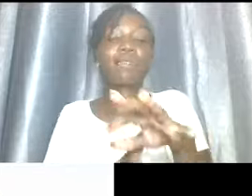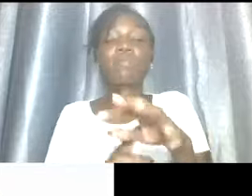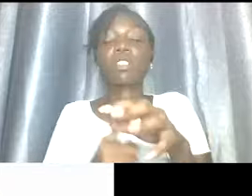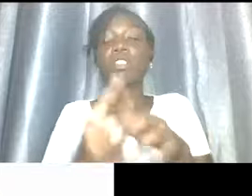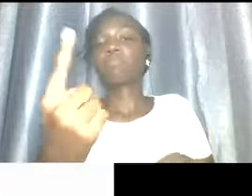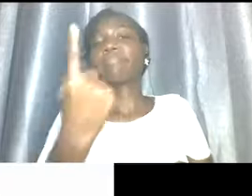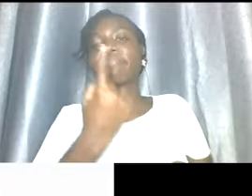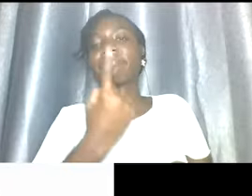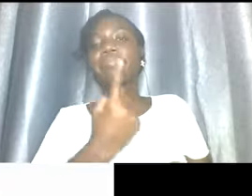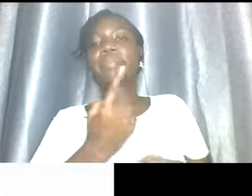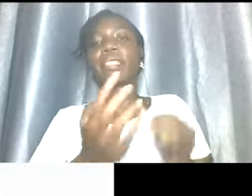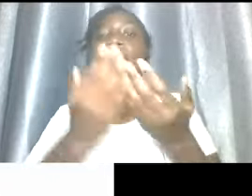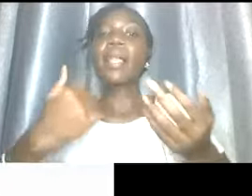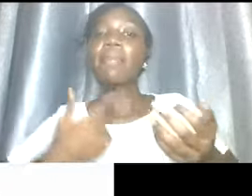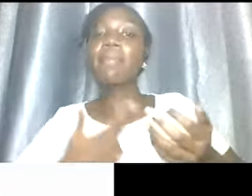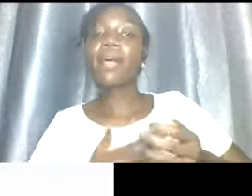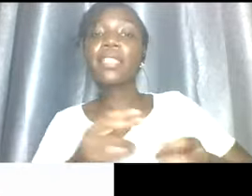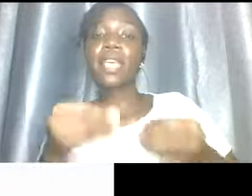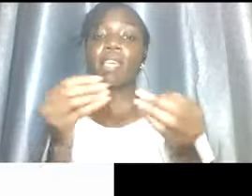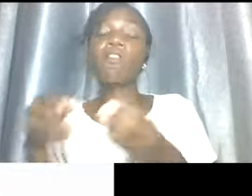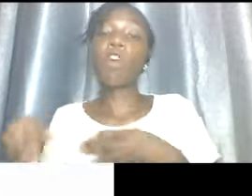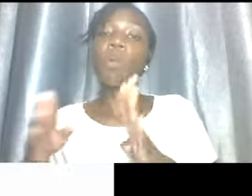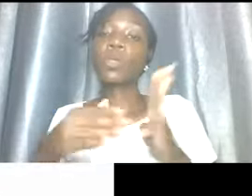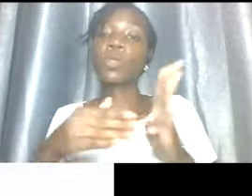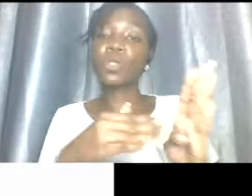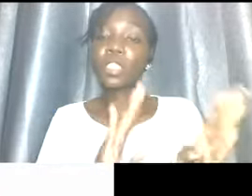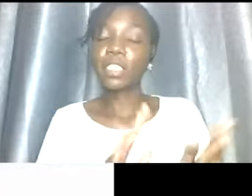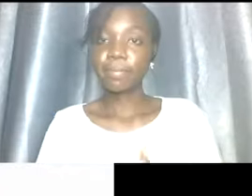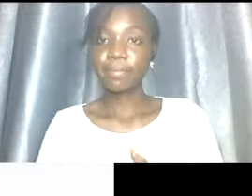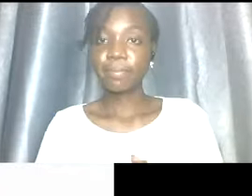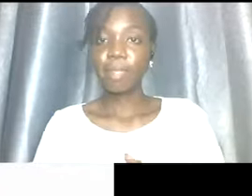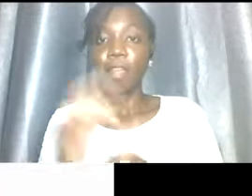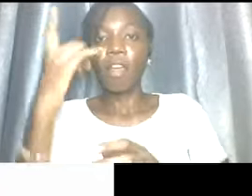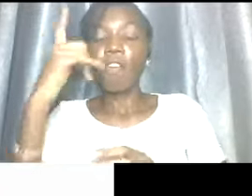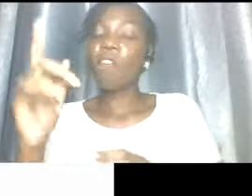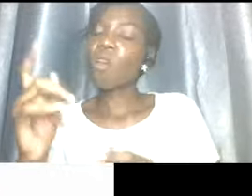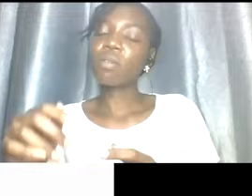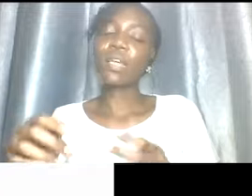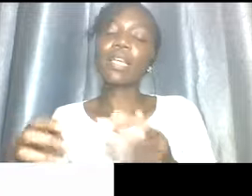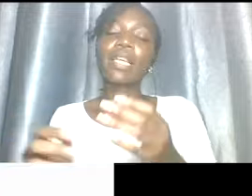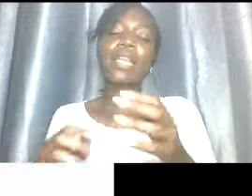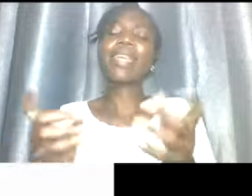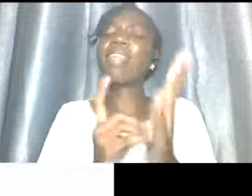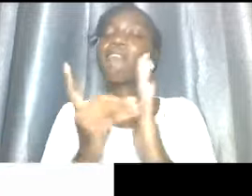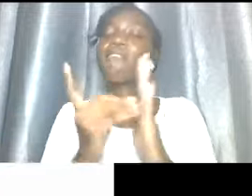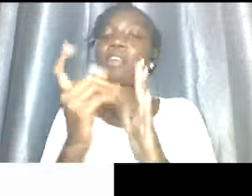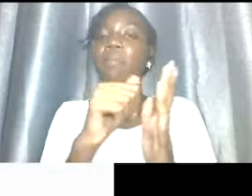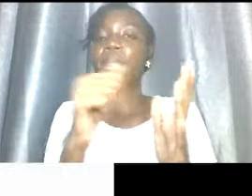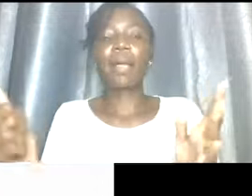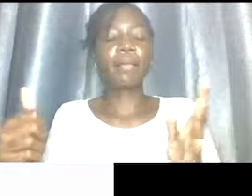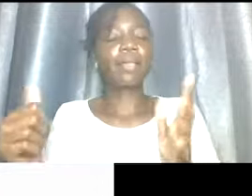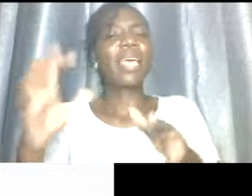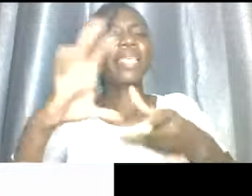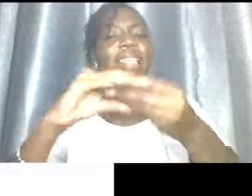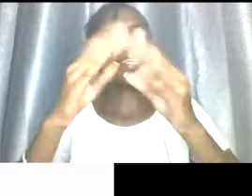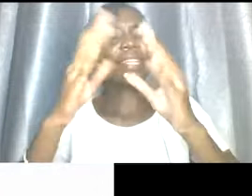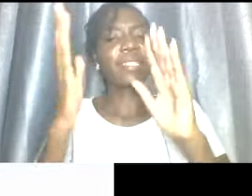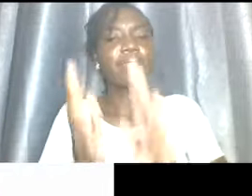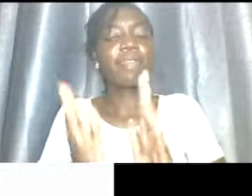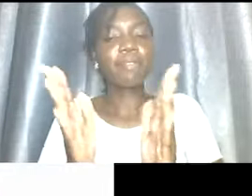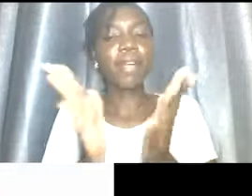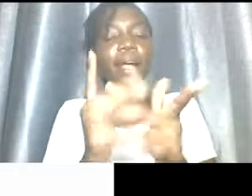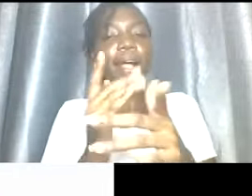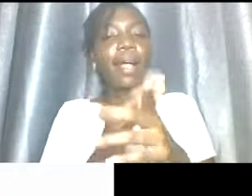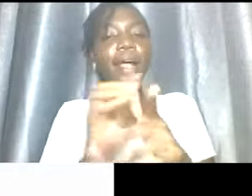or gives us an opportunity to explore to be creative, to be adventurous, to be